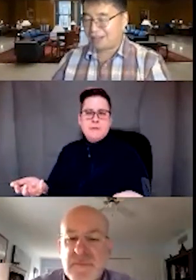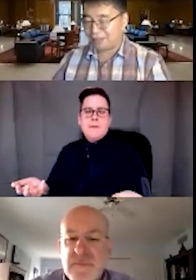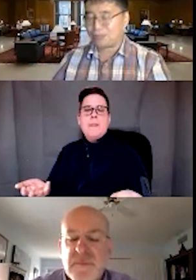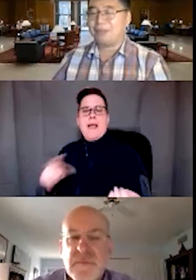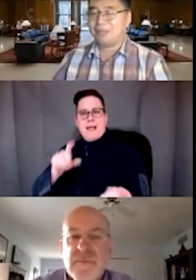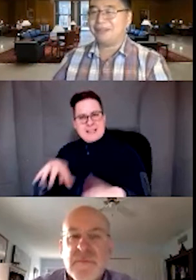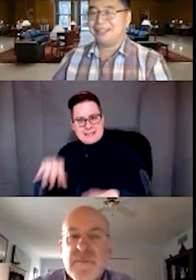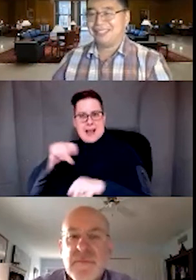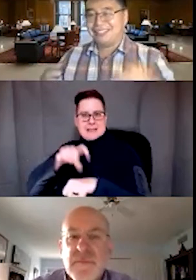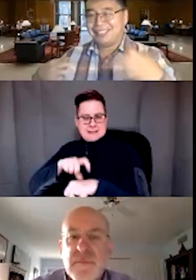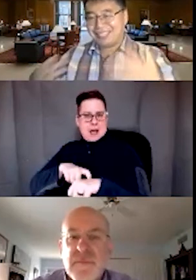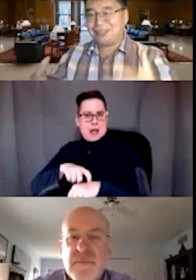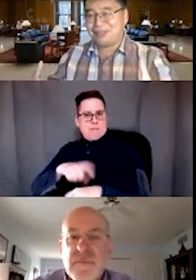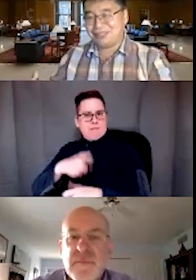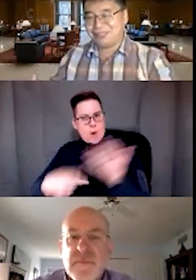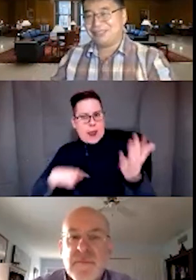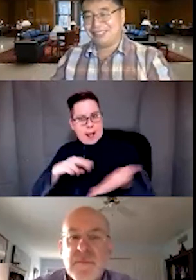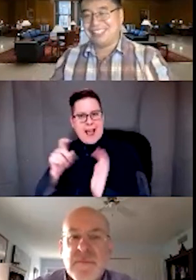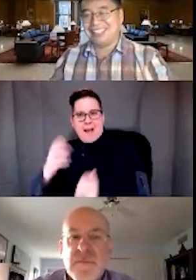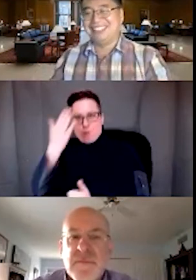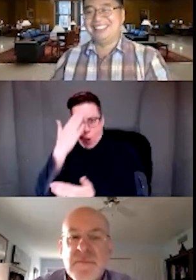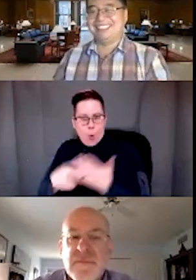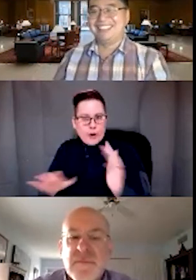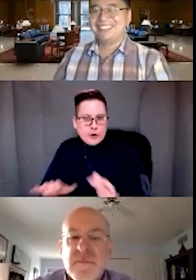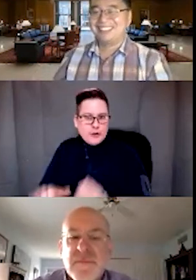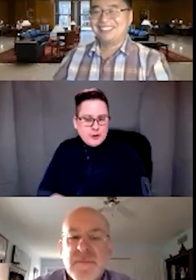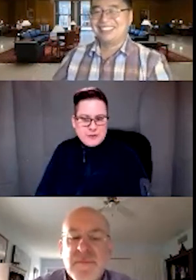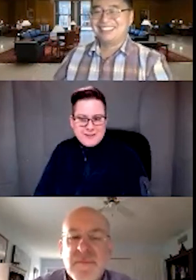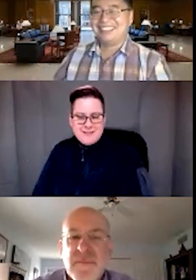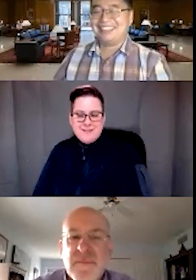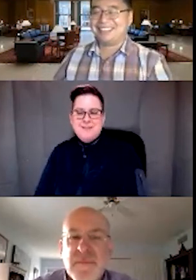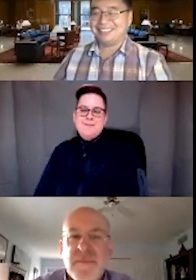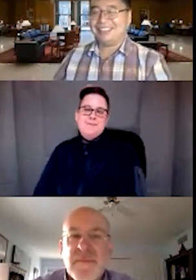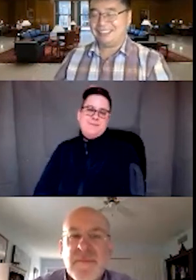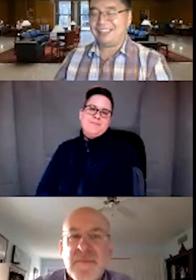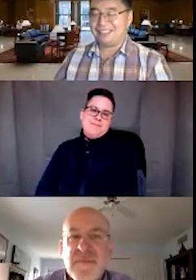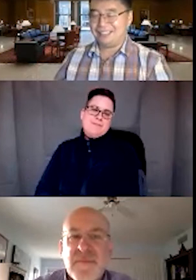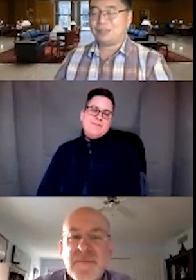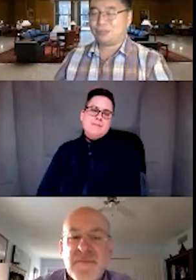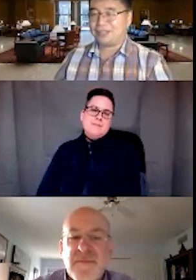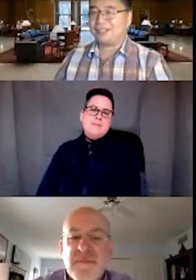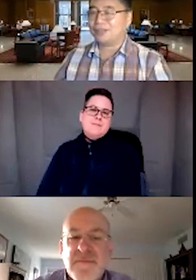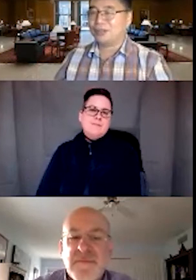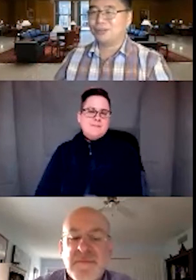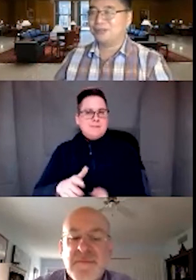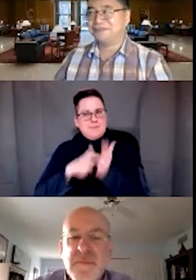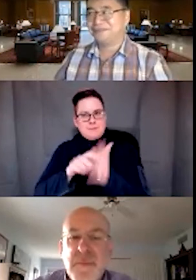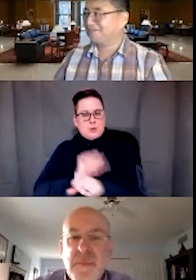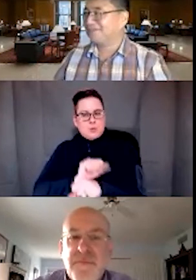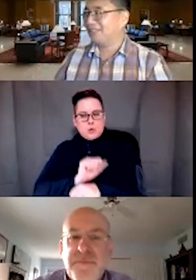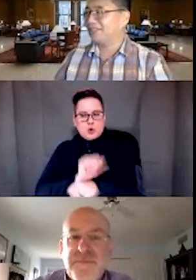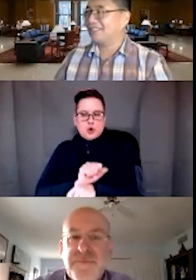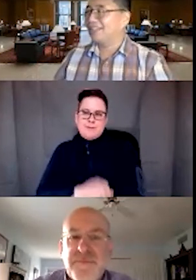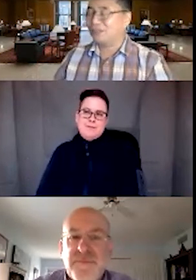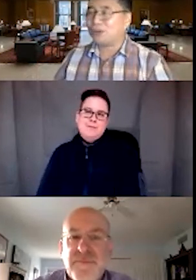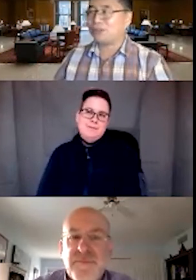it takes time. That's what I mean by, you gotta know what you're doing, right? So yeah, that it takes work. There's no,